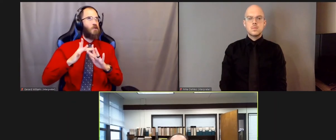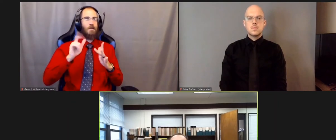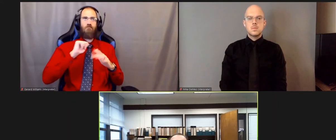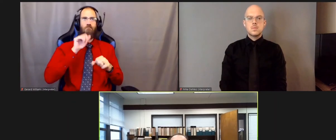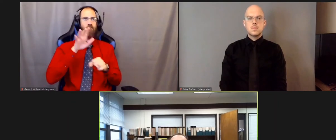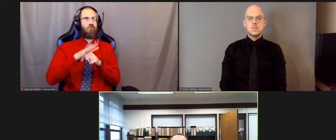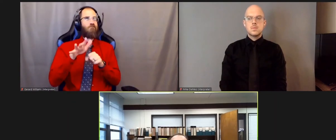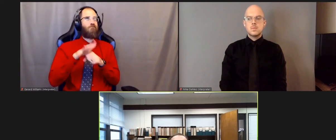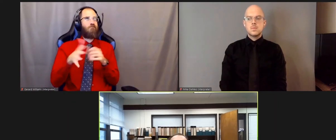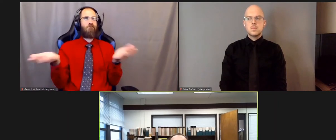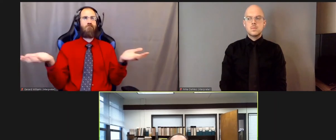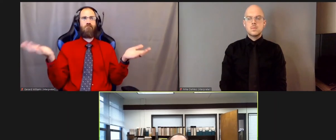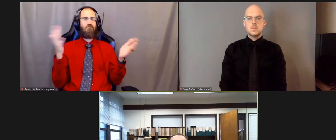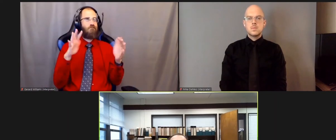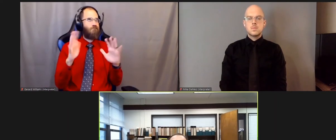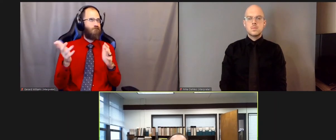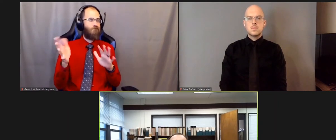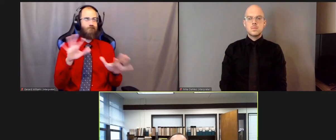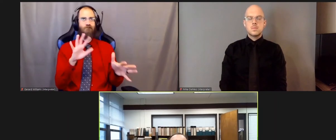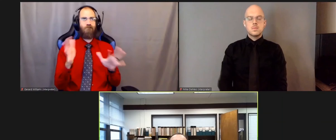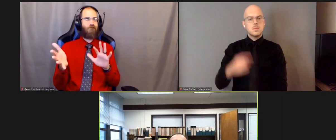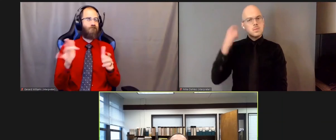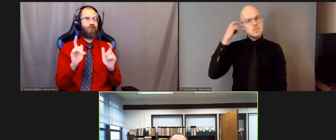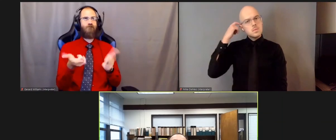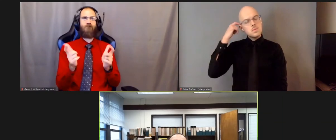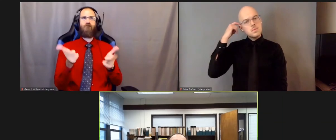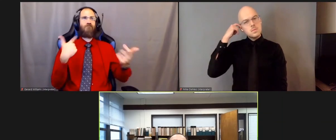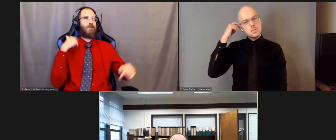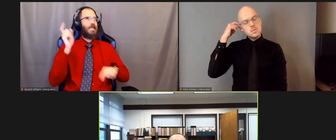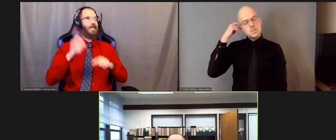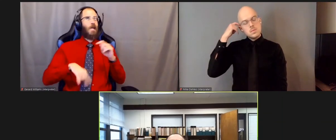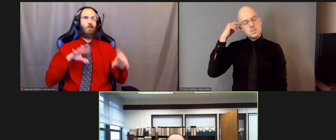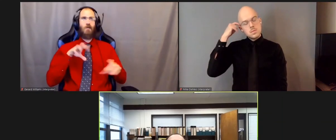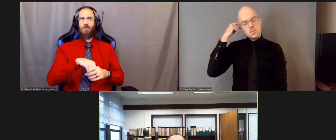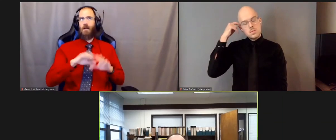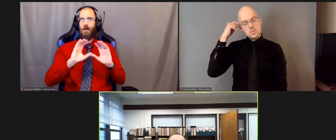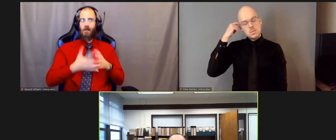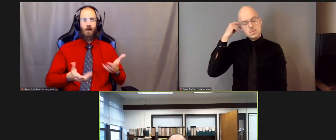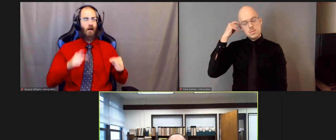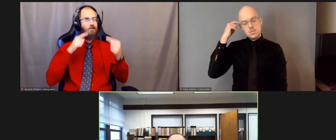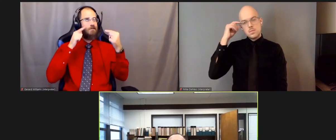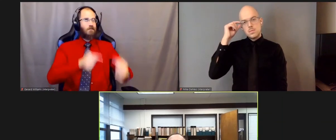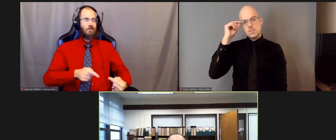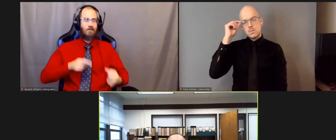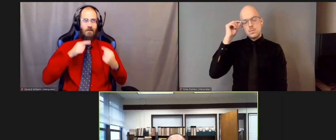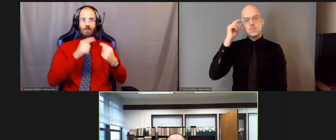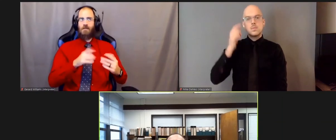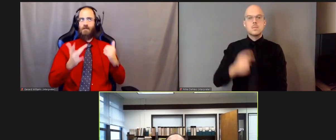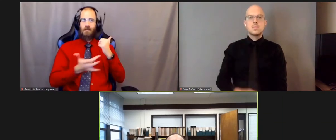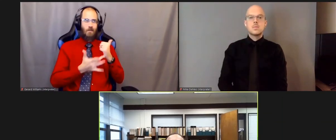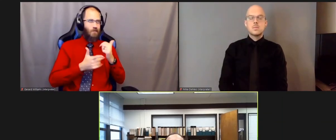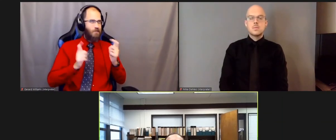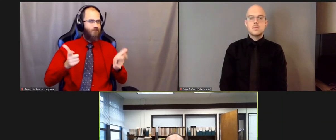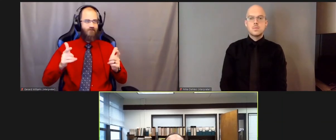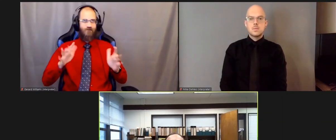needed. And they weren't able to participate in class and were struggling with the technology.